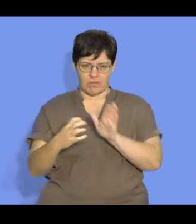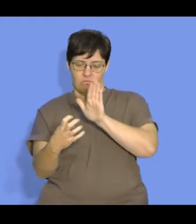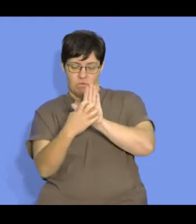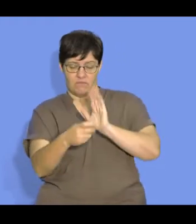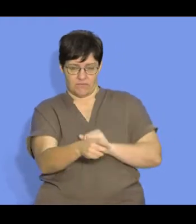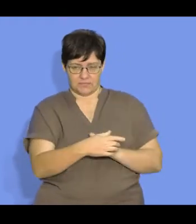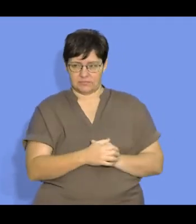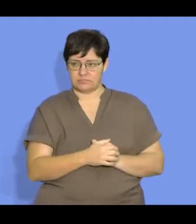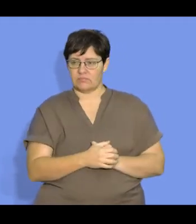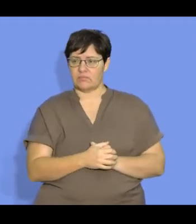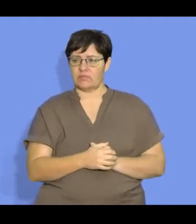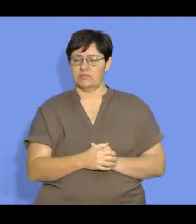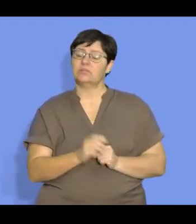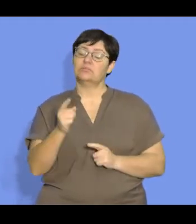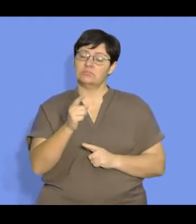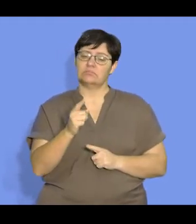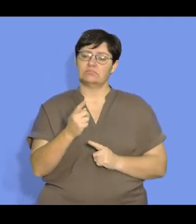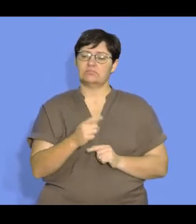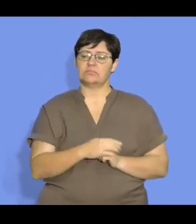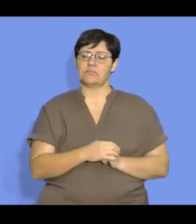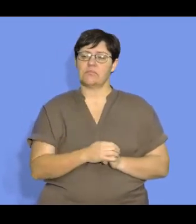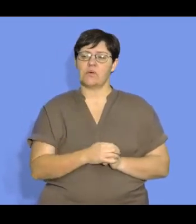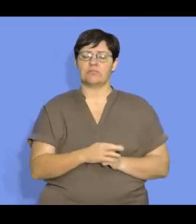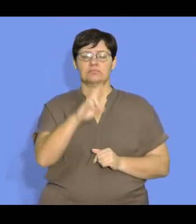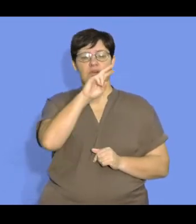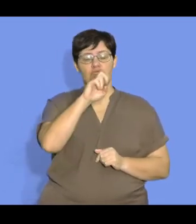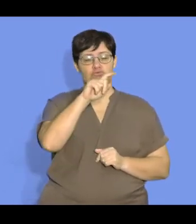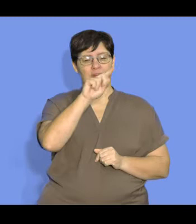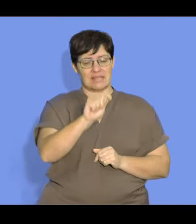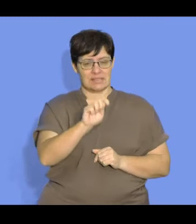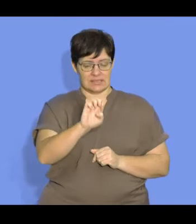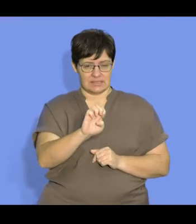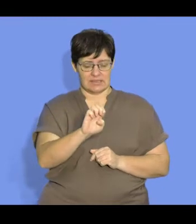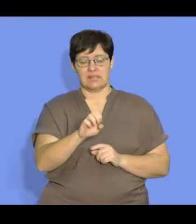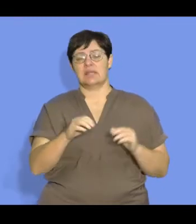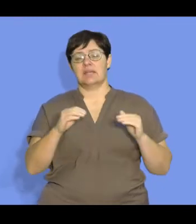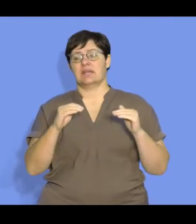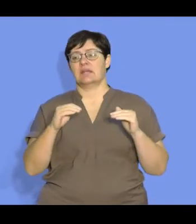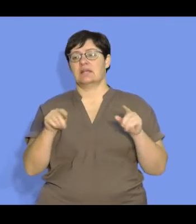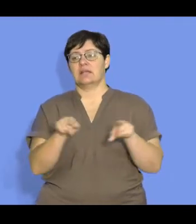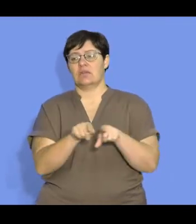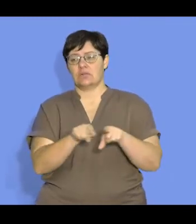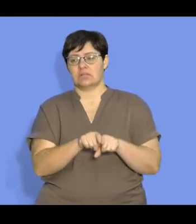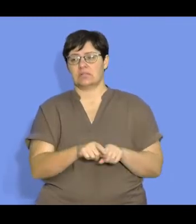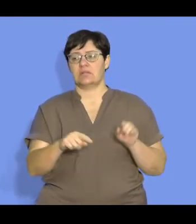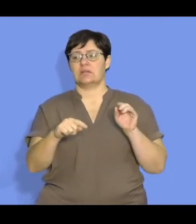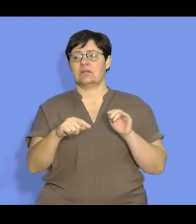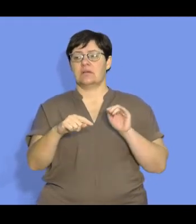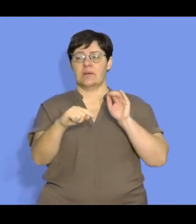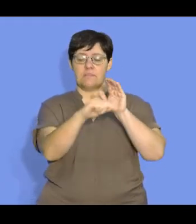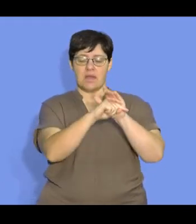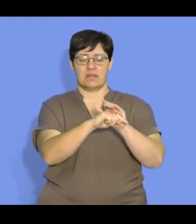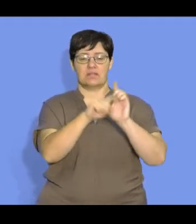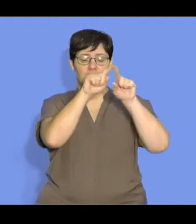experimental data. These graphs will now be the typical, your rate is equal to